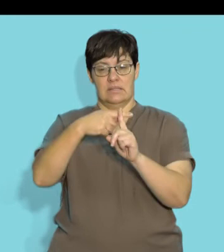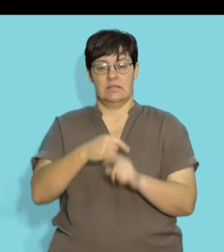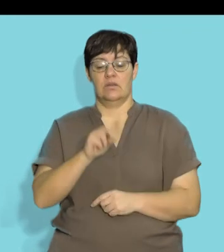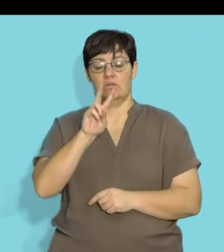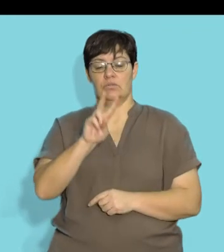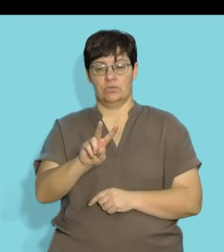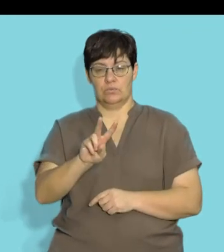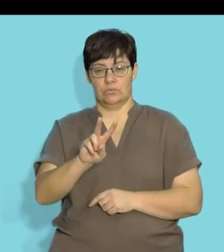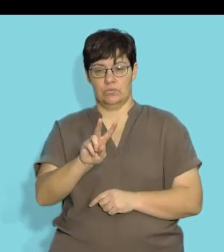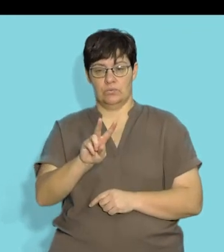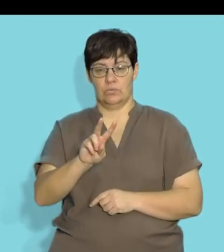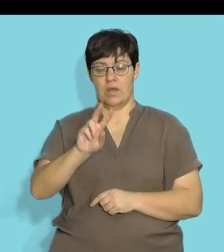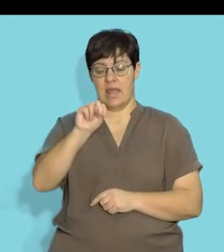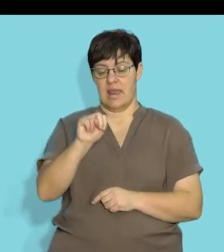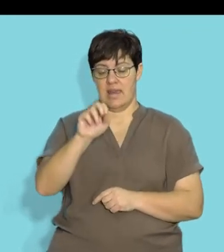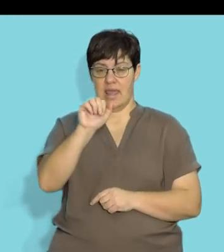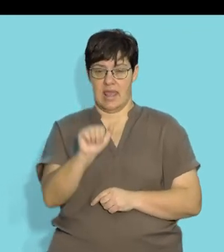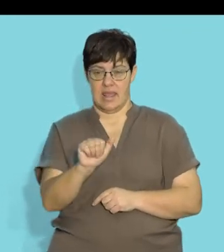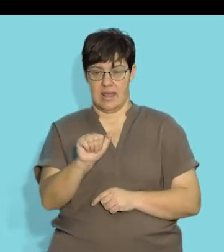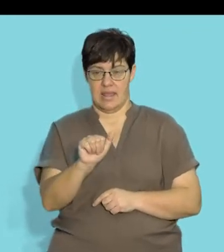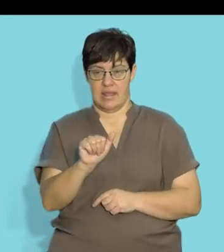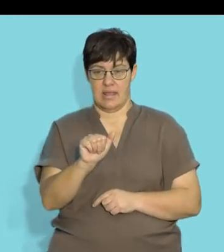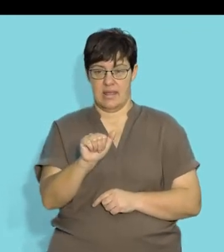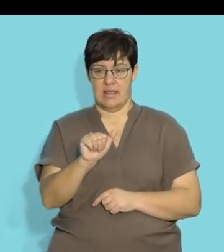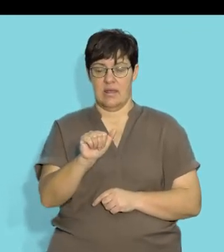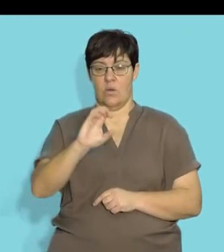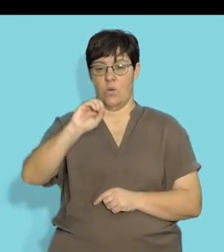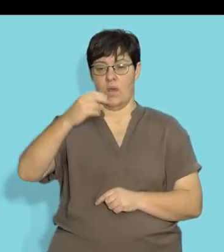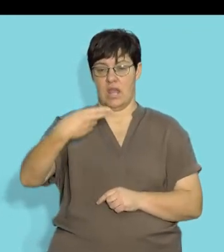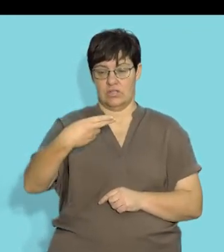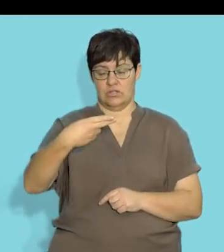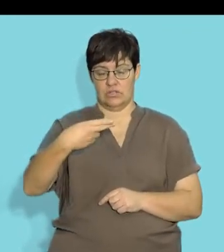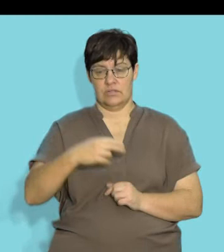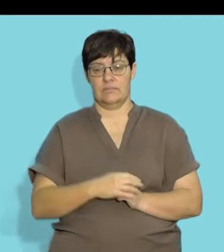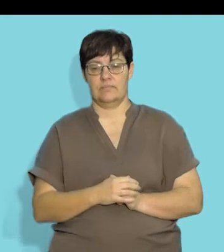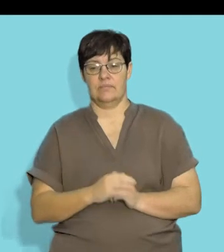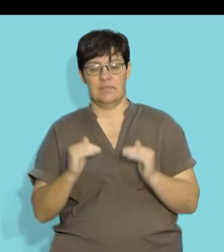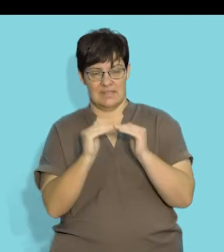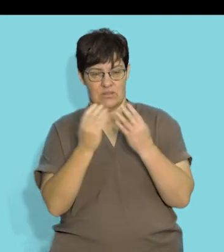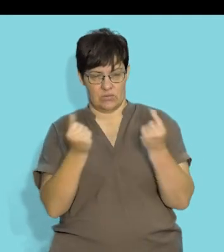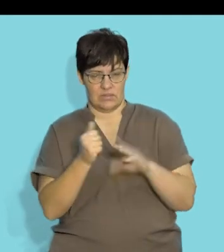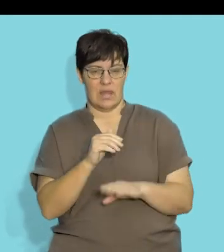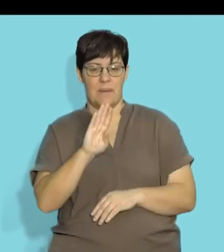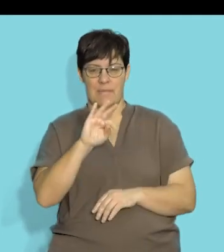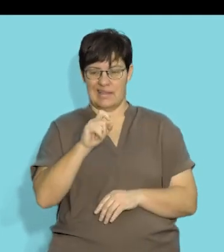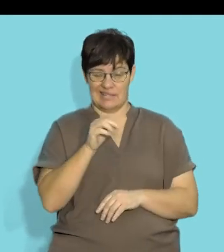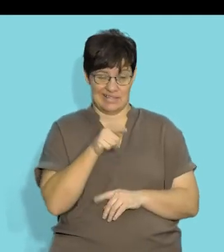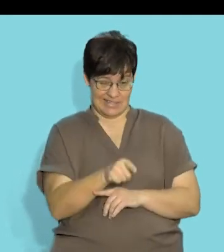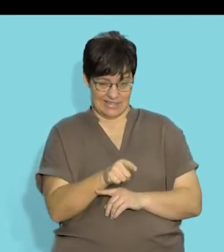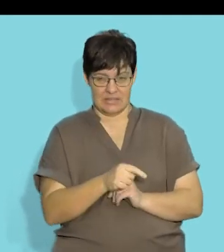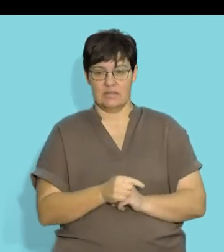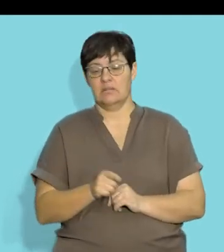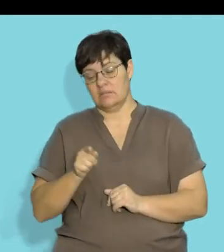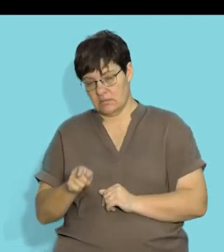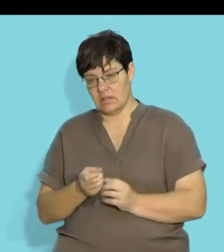2 moles of sodium hydroxide, which is our standard solution, which is a base in this case. Then